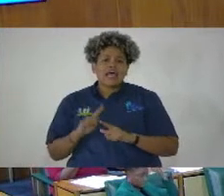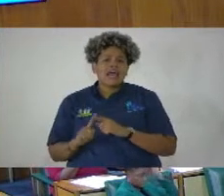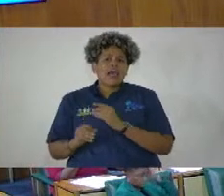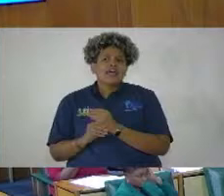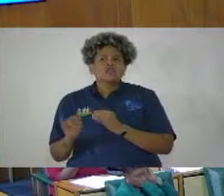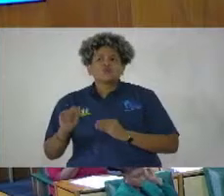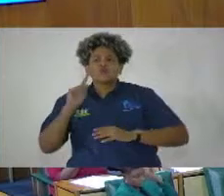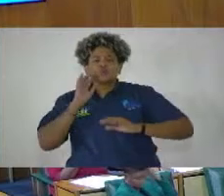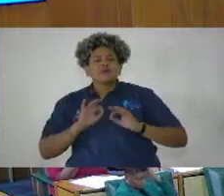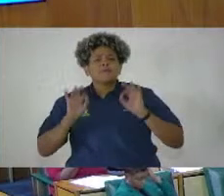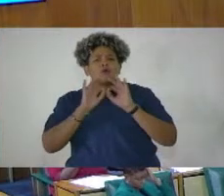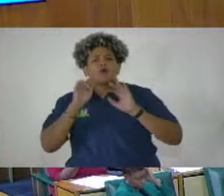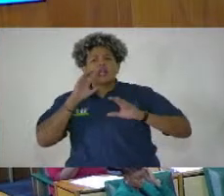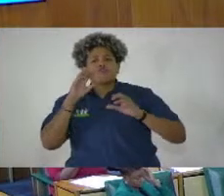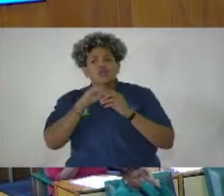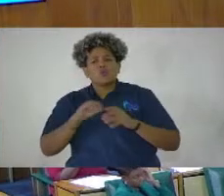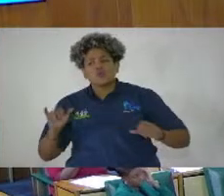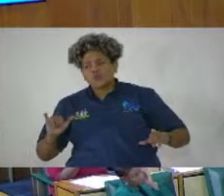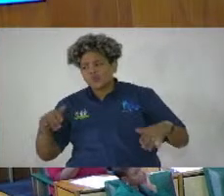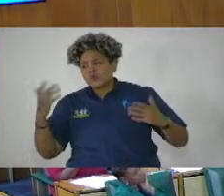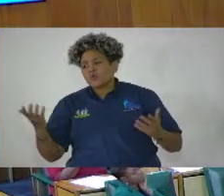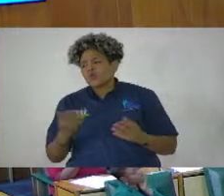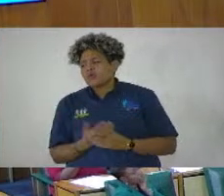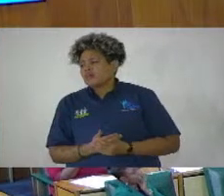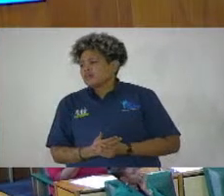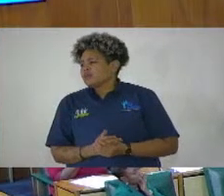also importantly includes